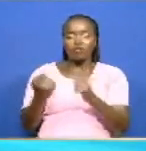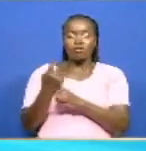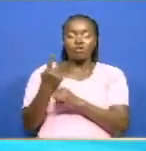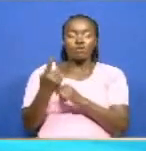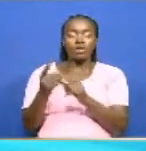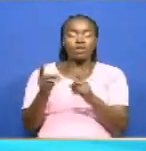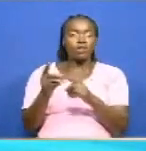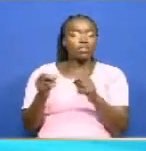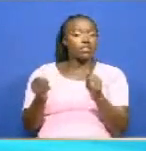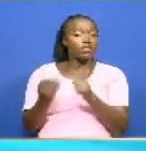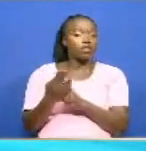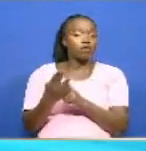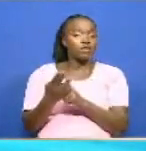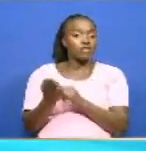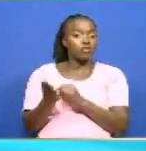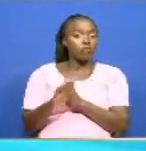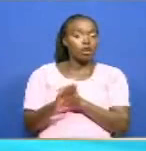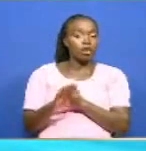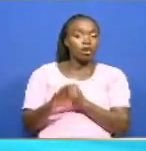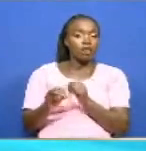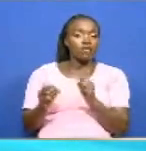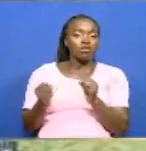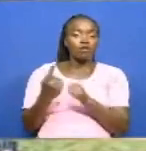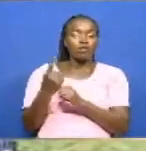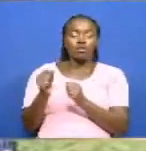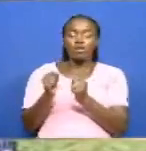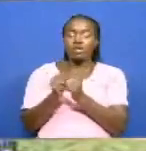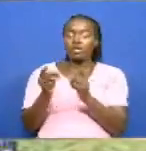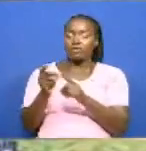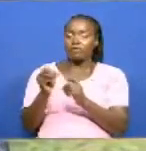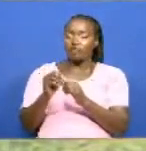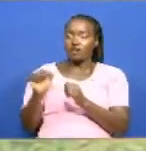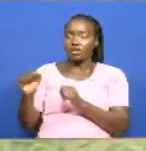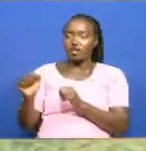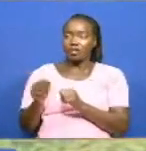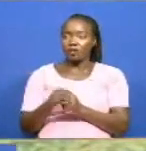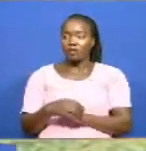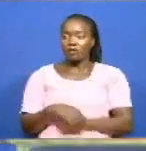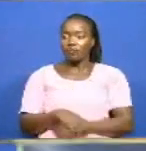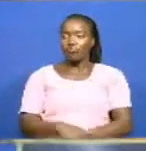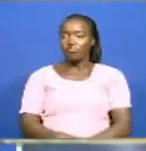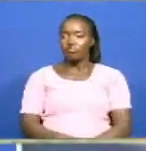the return leg scheduled on November 15th.